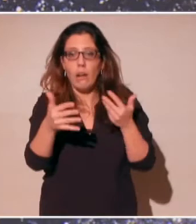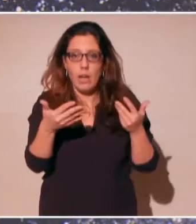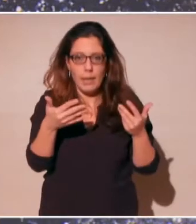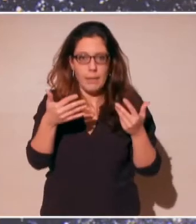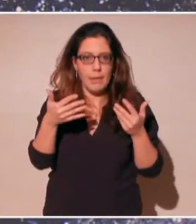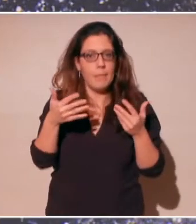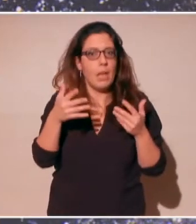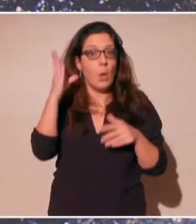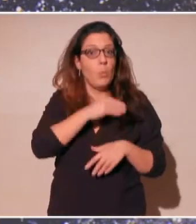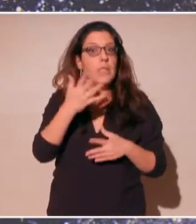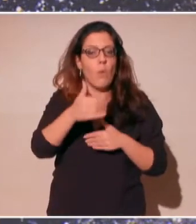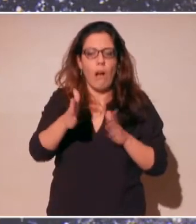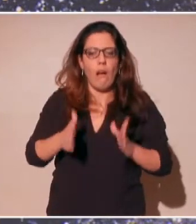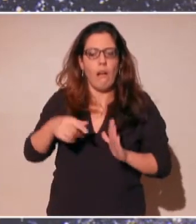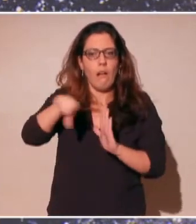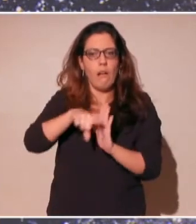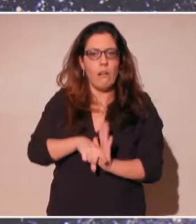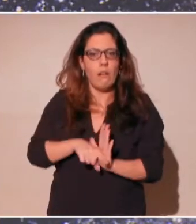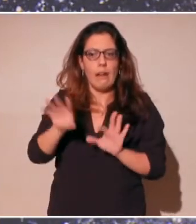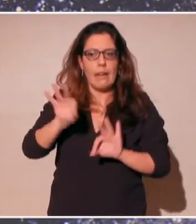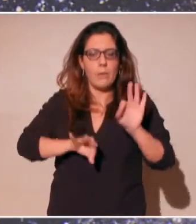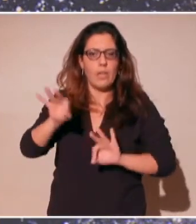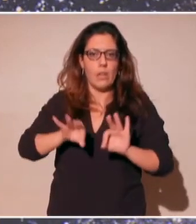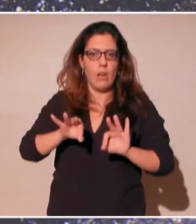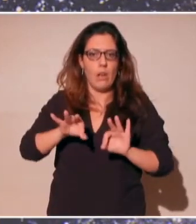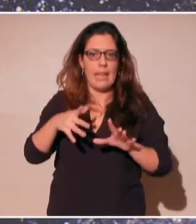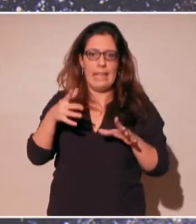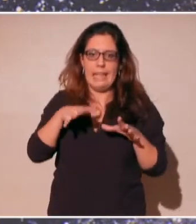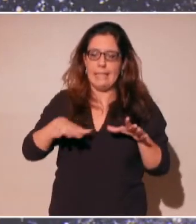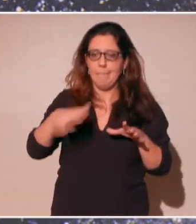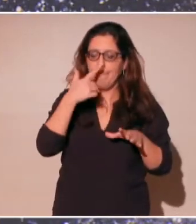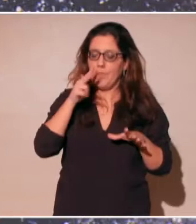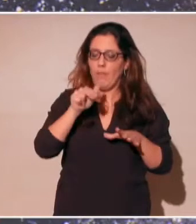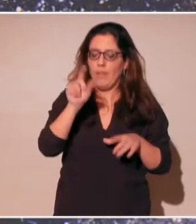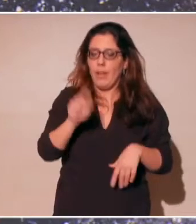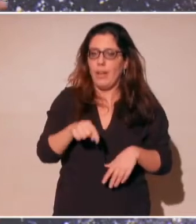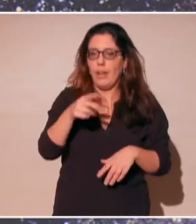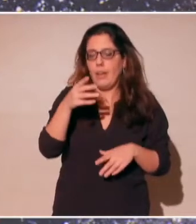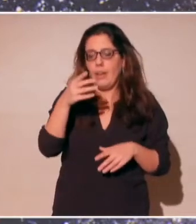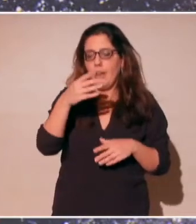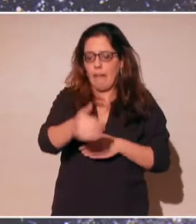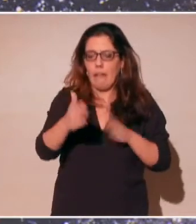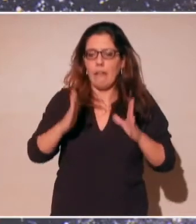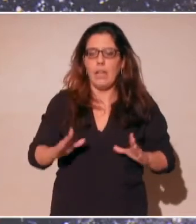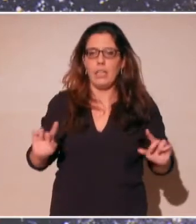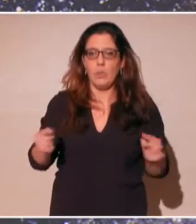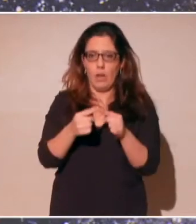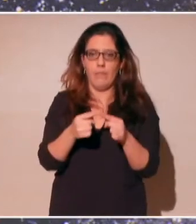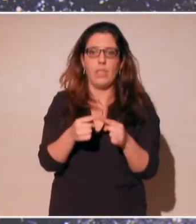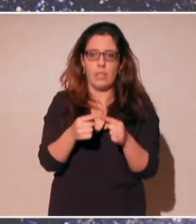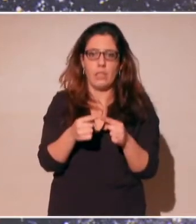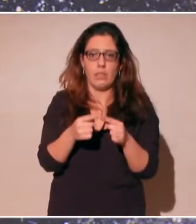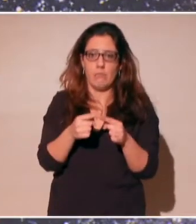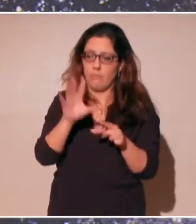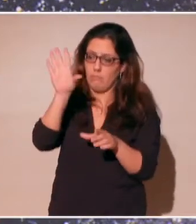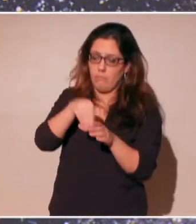circumventing states and not having their own regulatory framework. And so this particular discord or tension